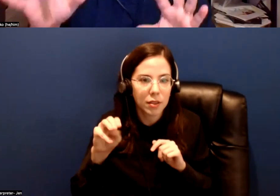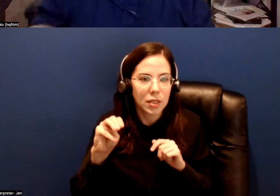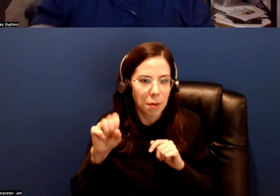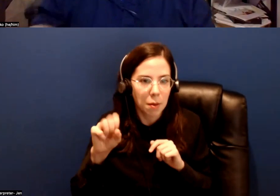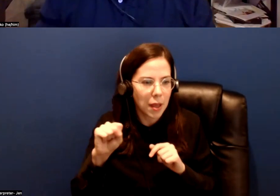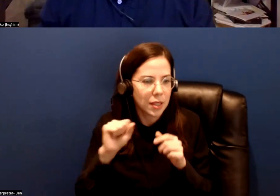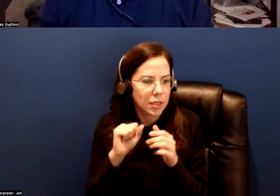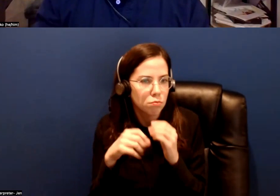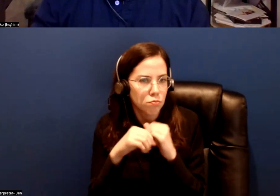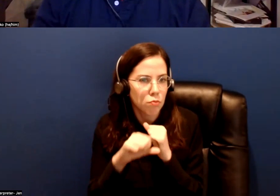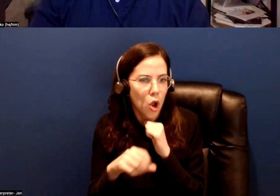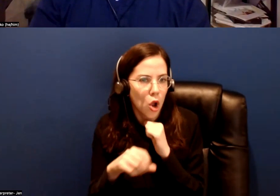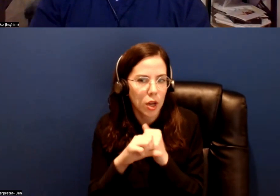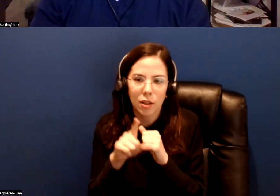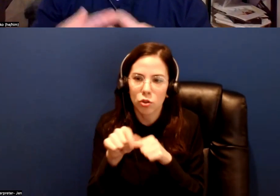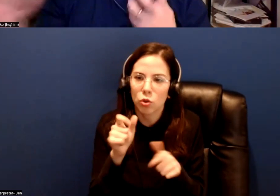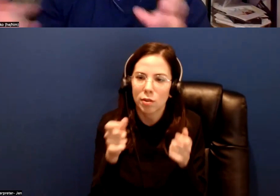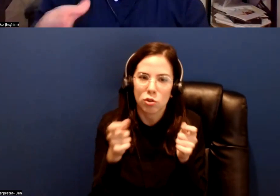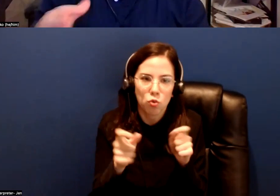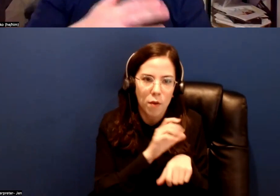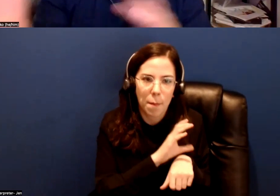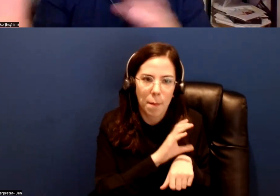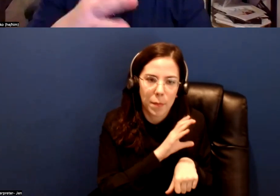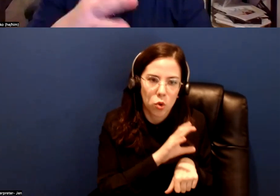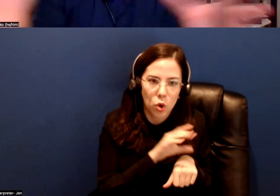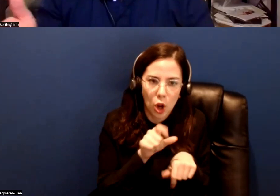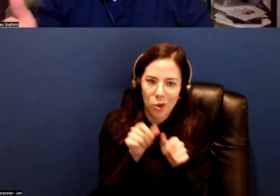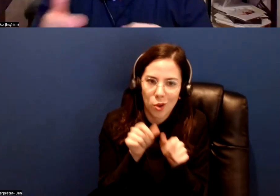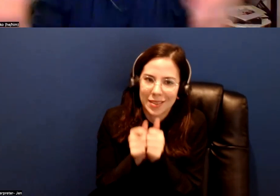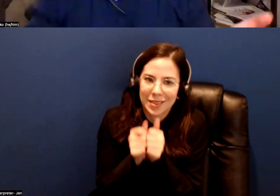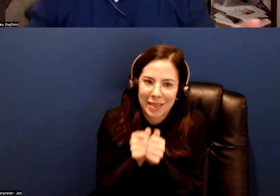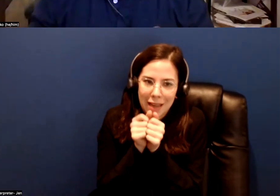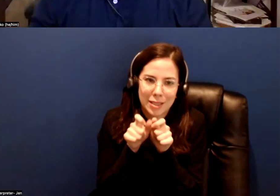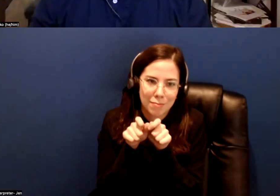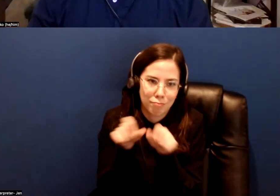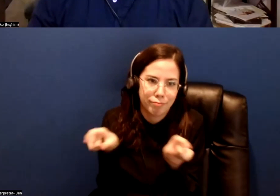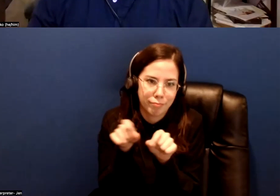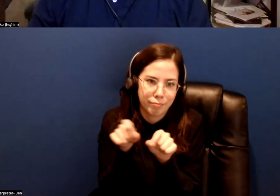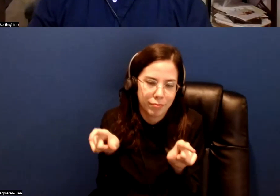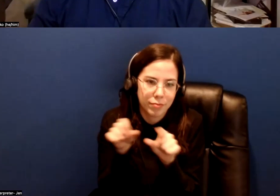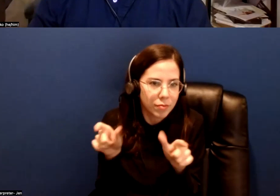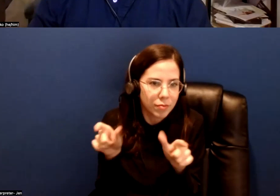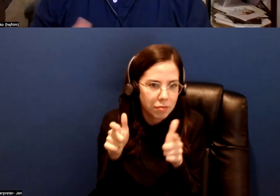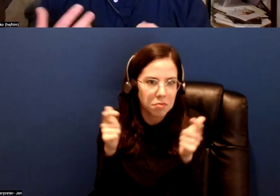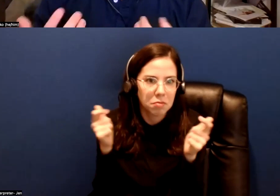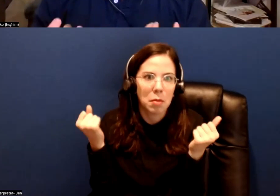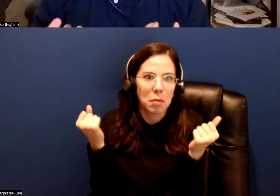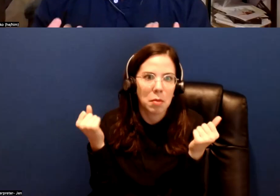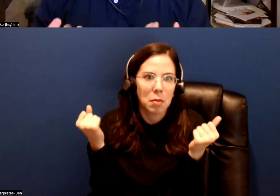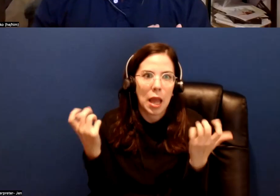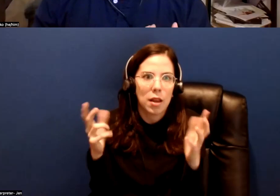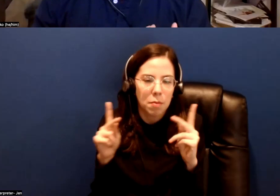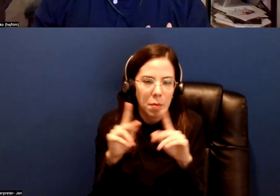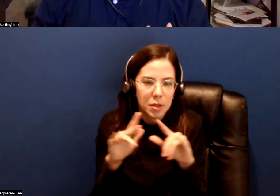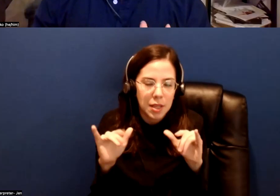build it from your desktop. You could send out texts right on mass. This said, okay, if we're going to try